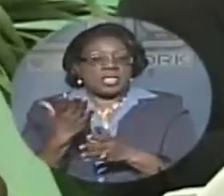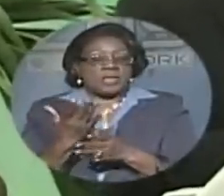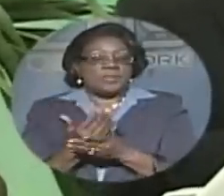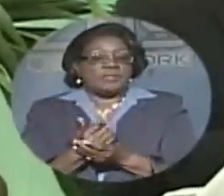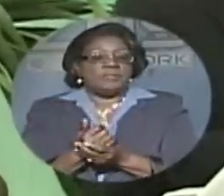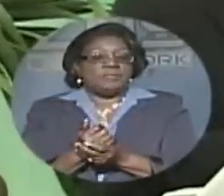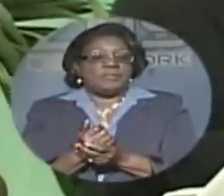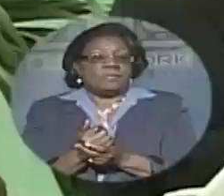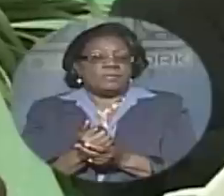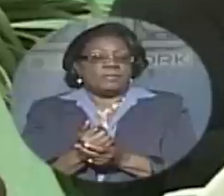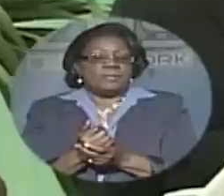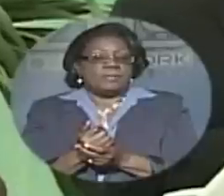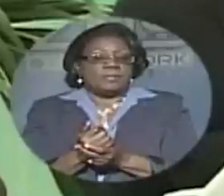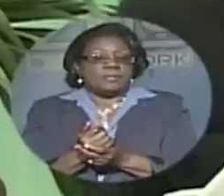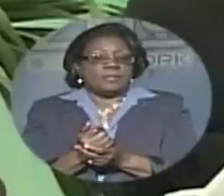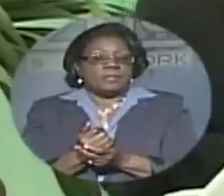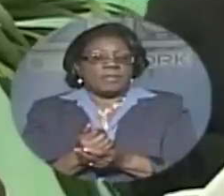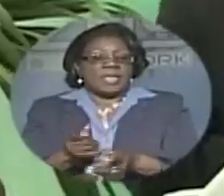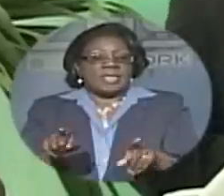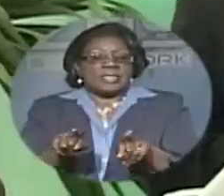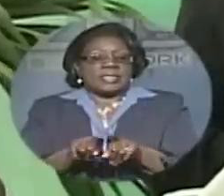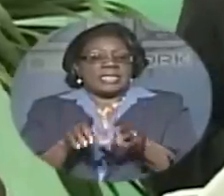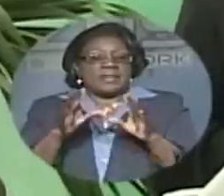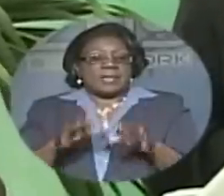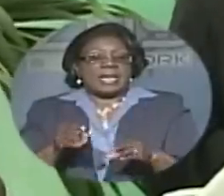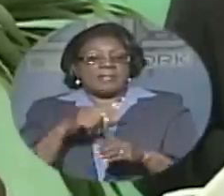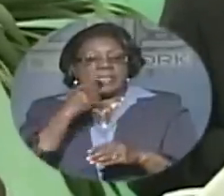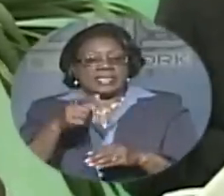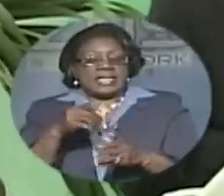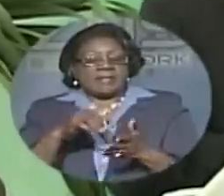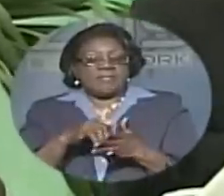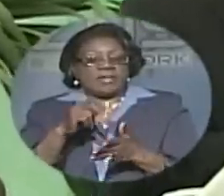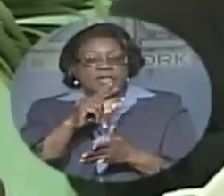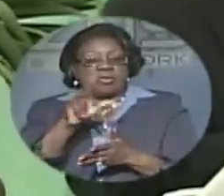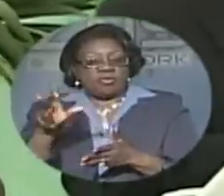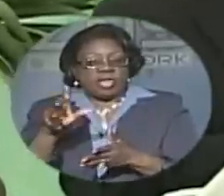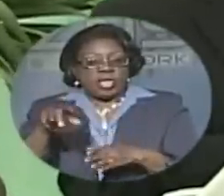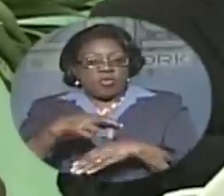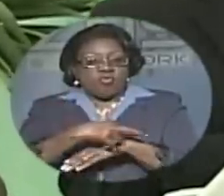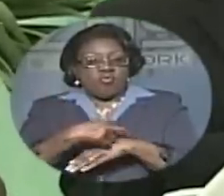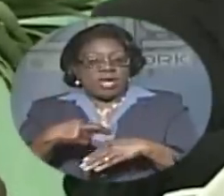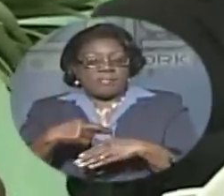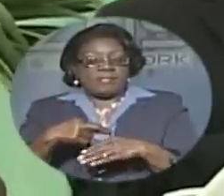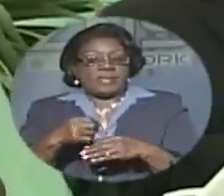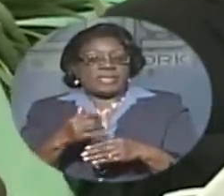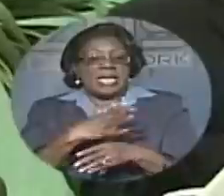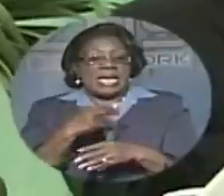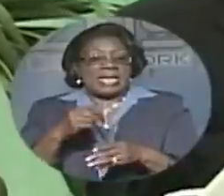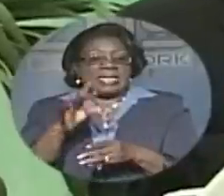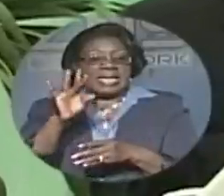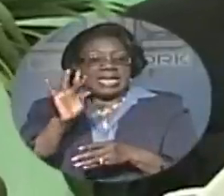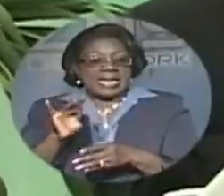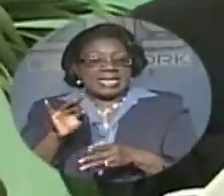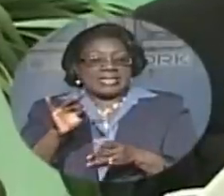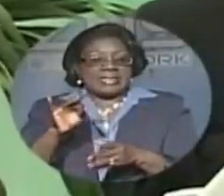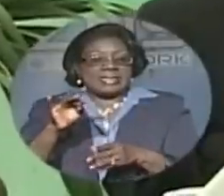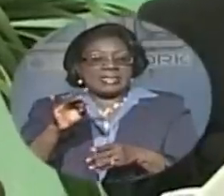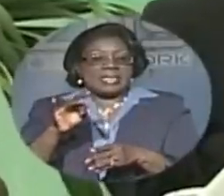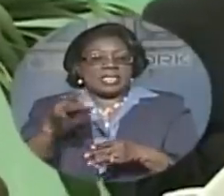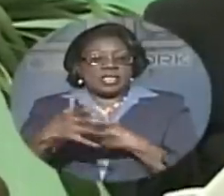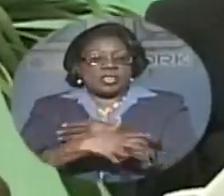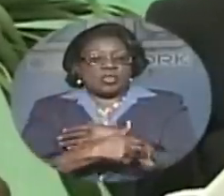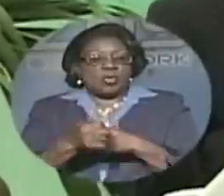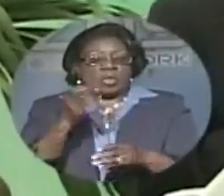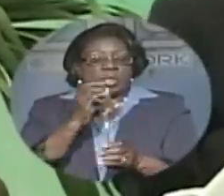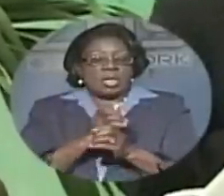many. The same can be said for the 3 cases of reported rape and the 8 instances of stolen